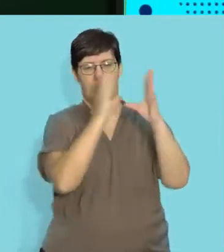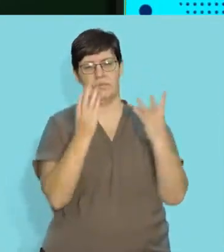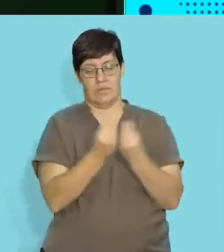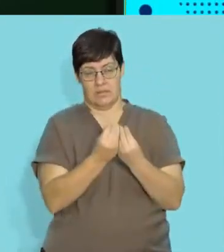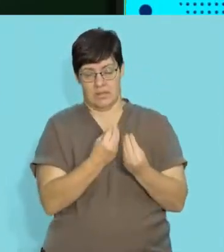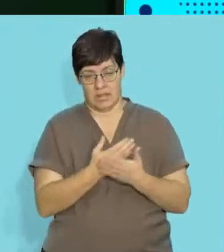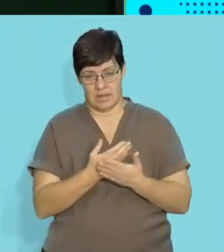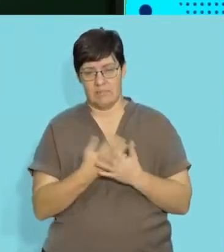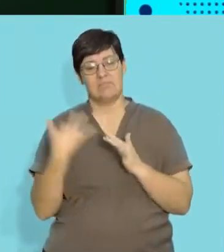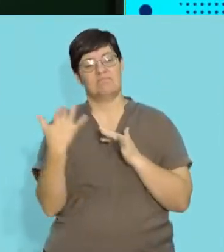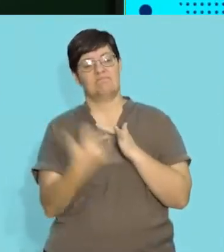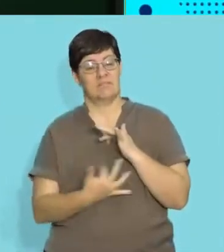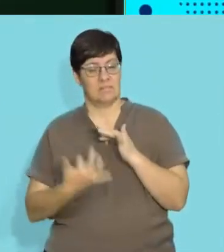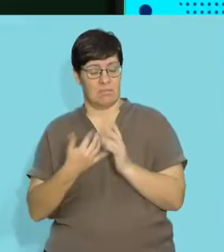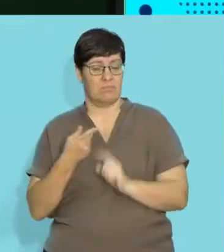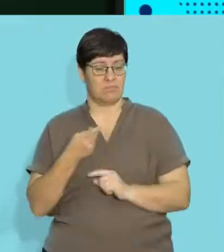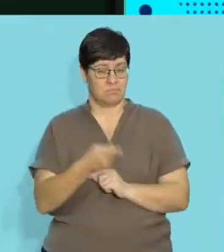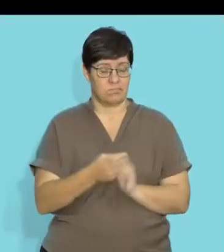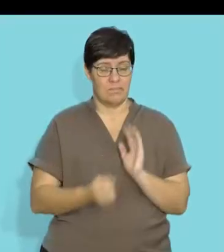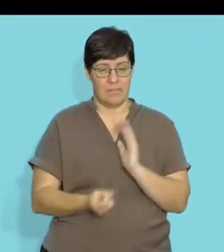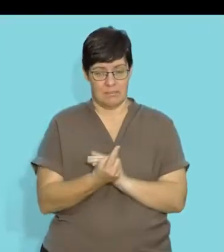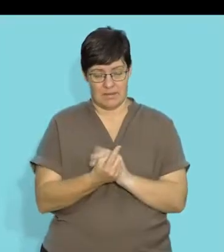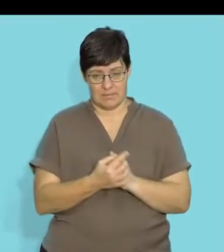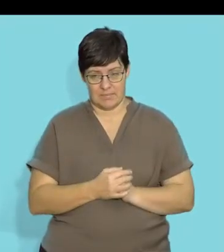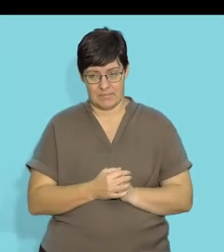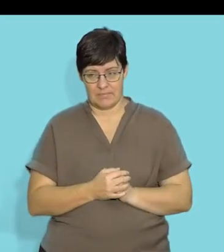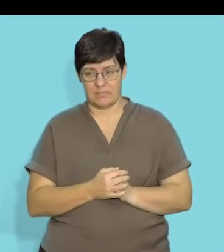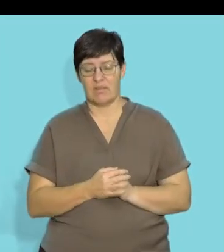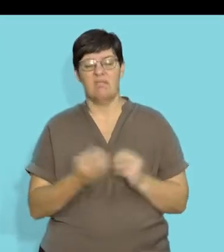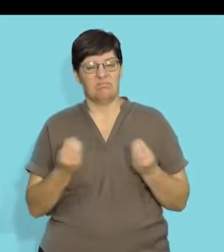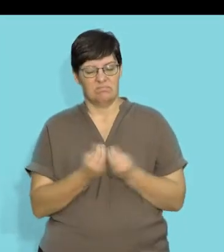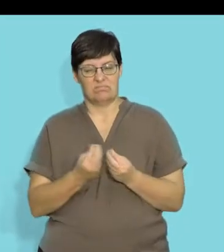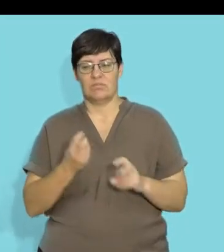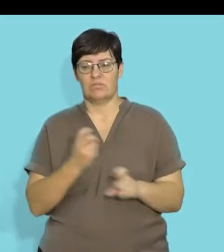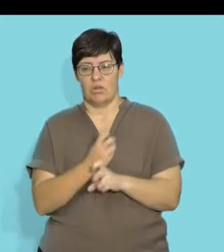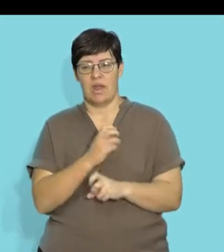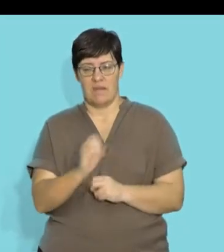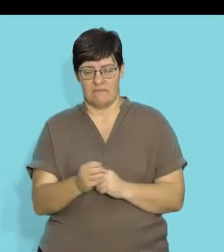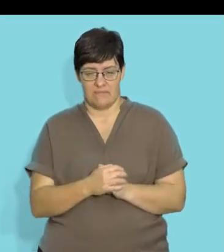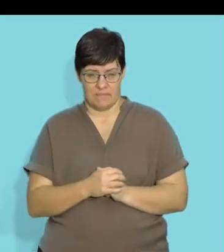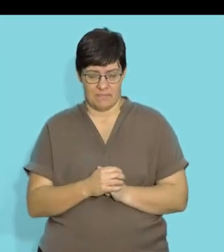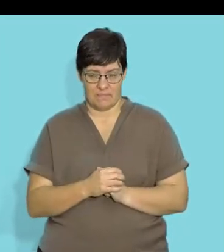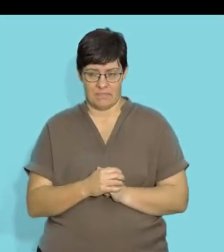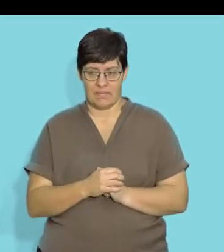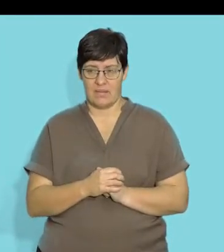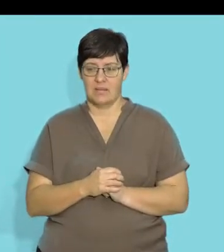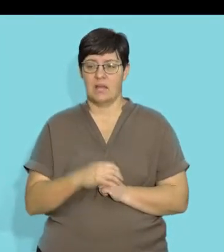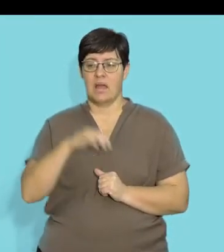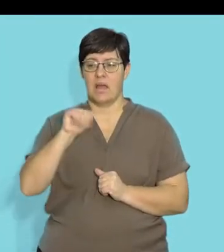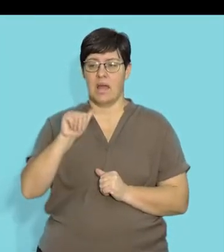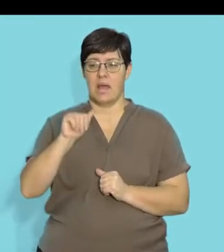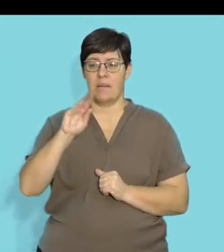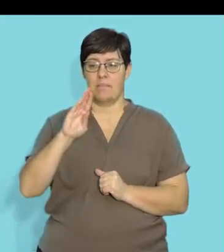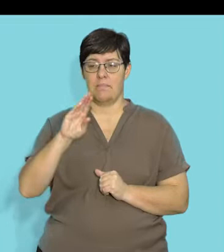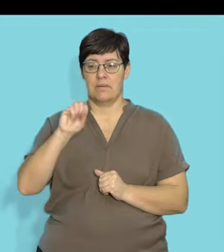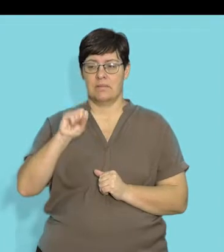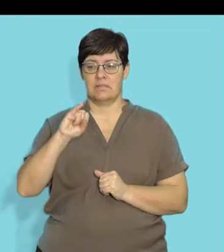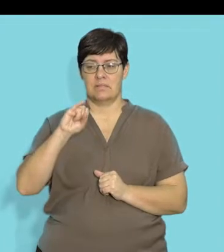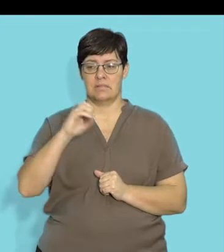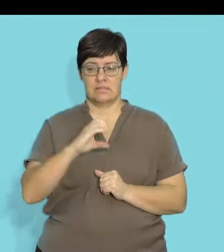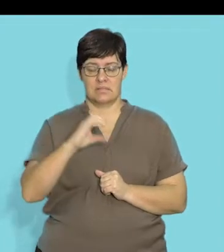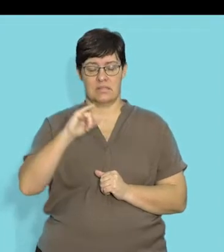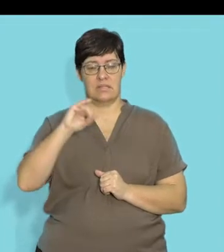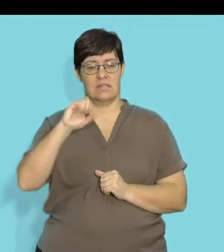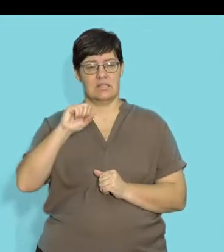together. And so that's again a stimulus that is because of solid objects that they come in contact with. And then